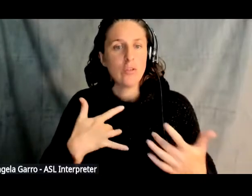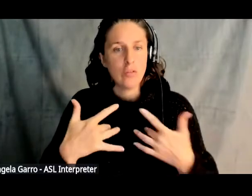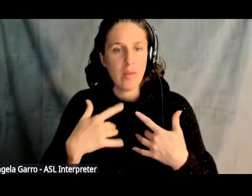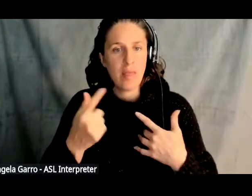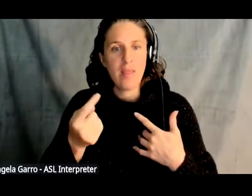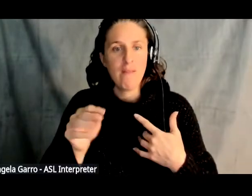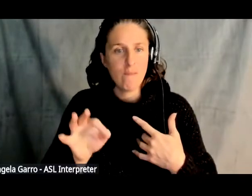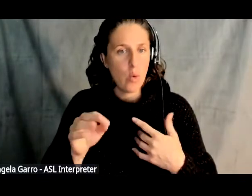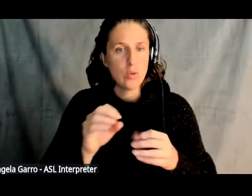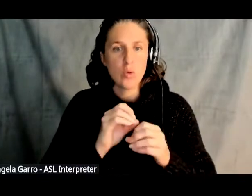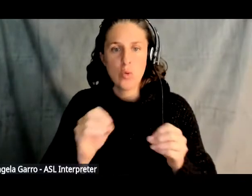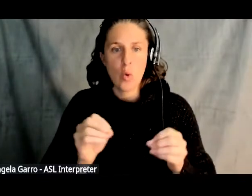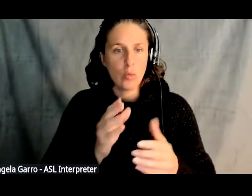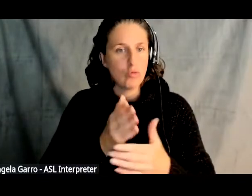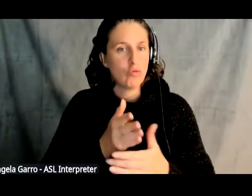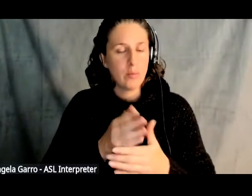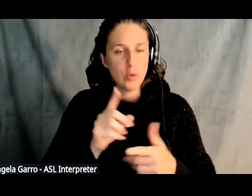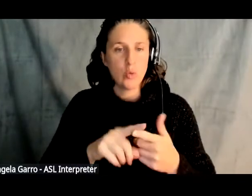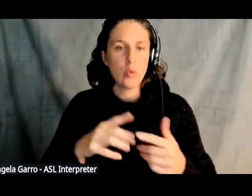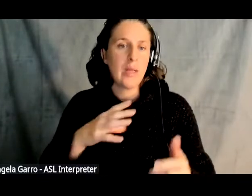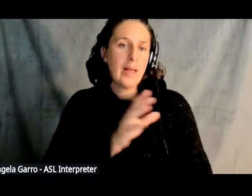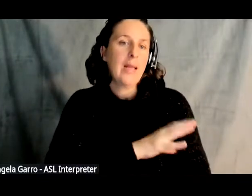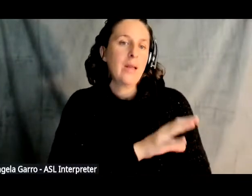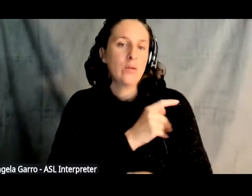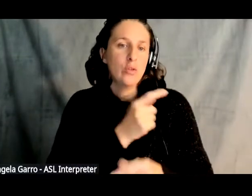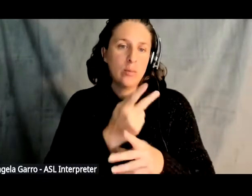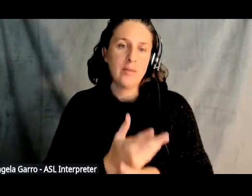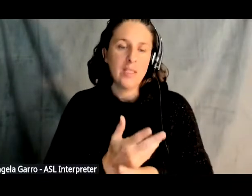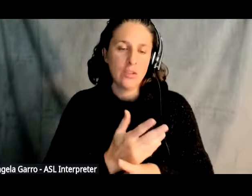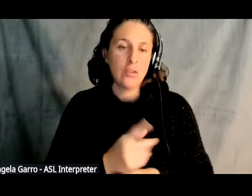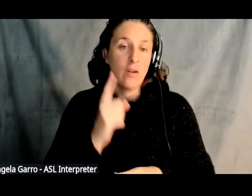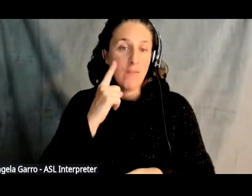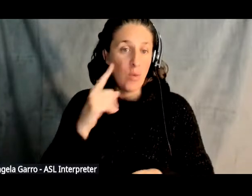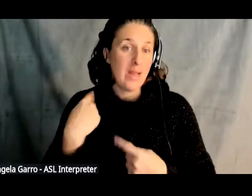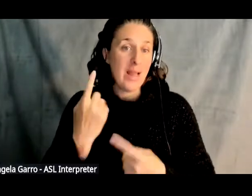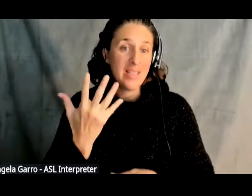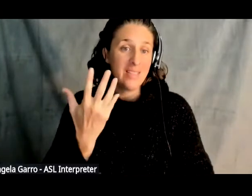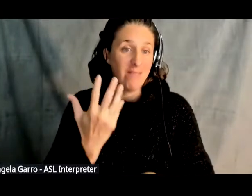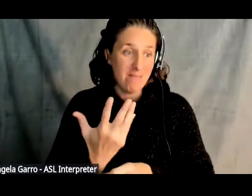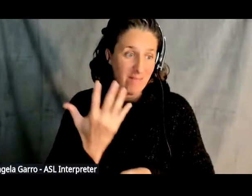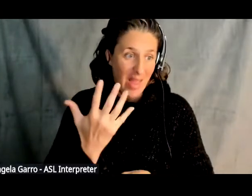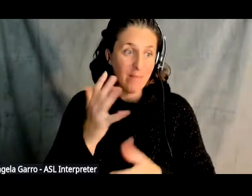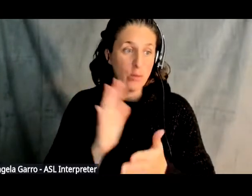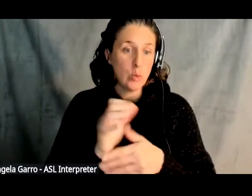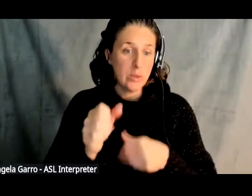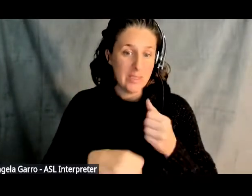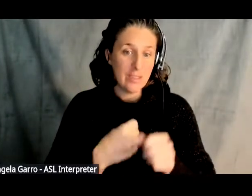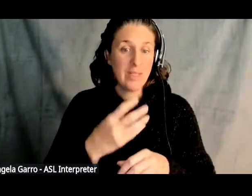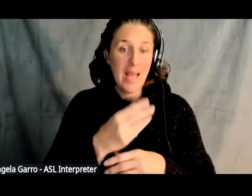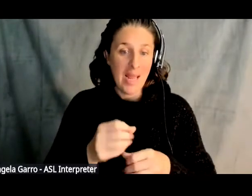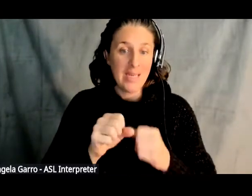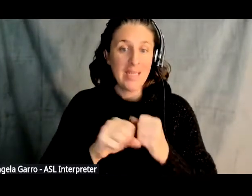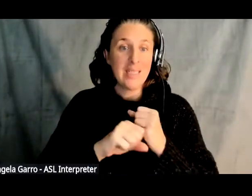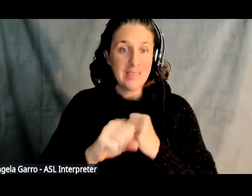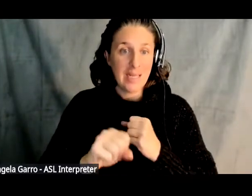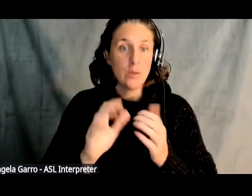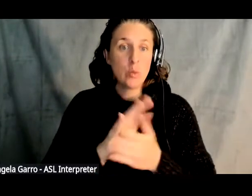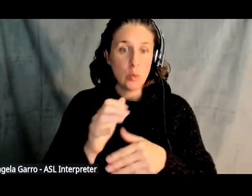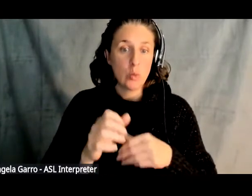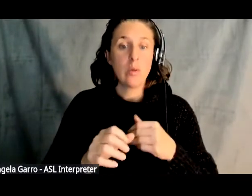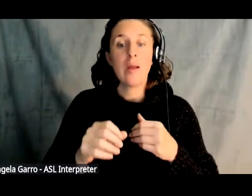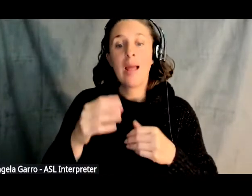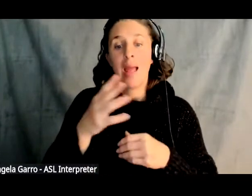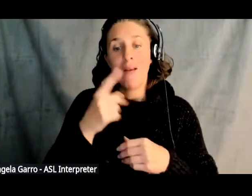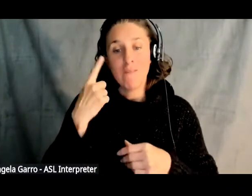no disruption to clinical supervision for the last 5 school years and extended school years for up to 20 therapists across all